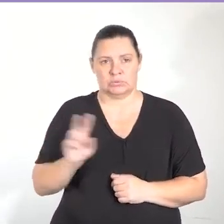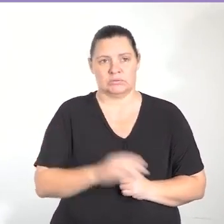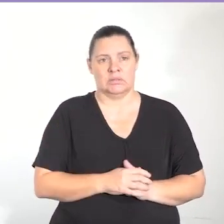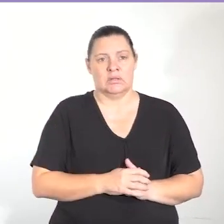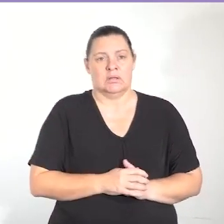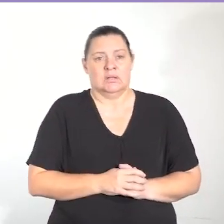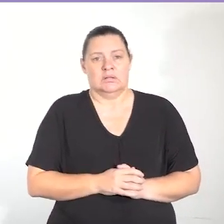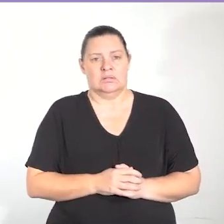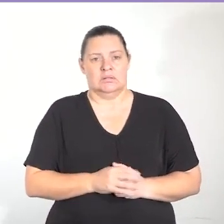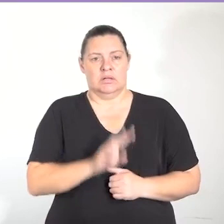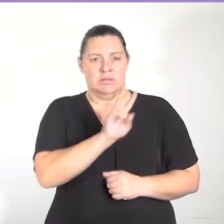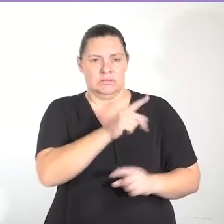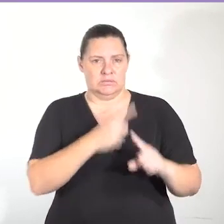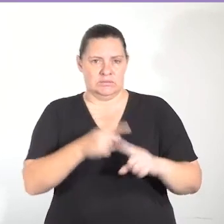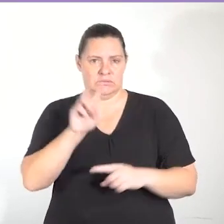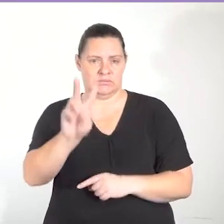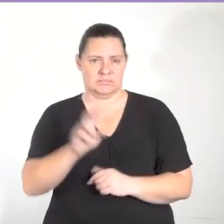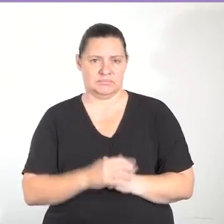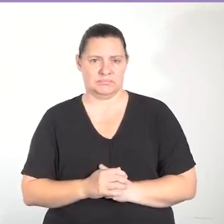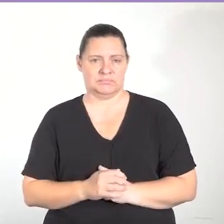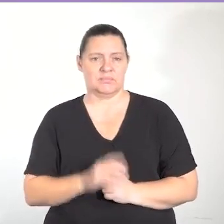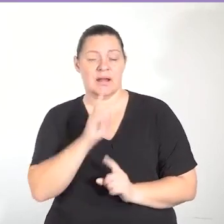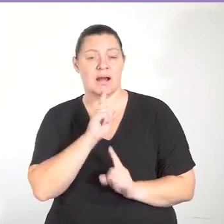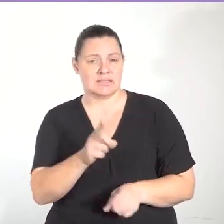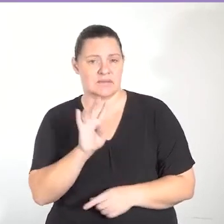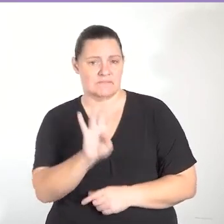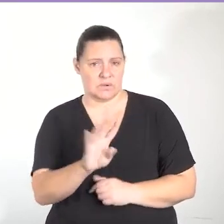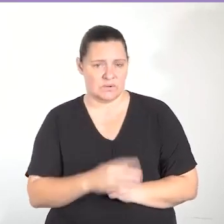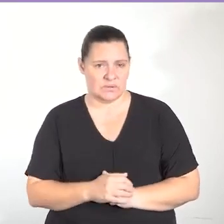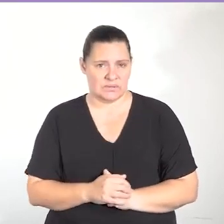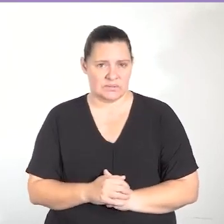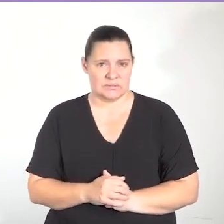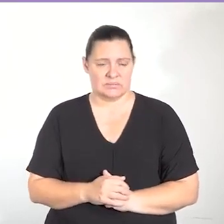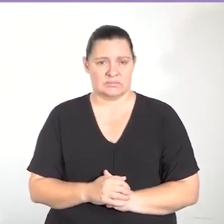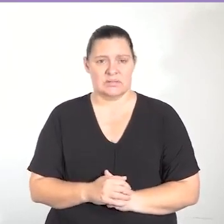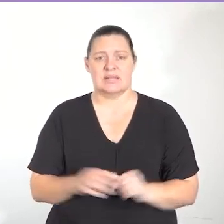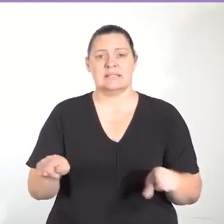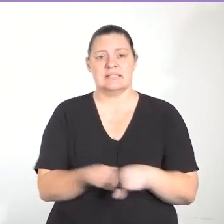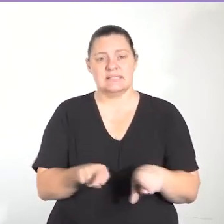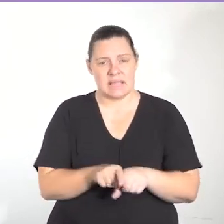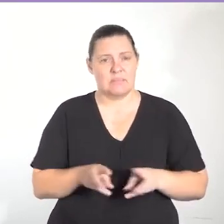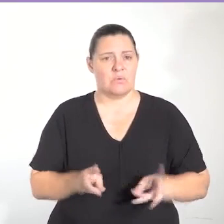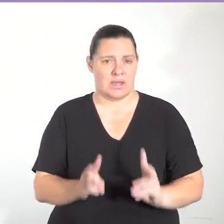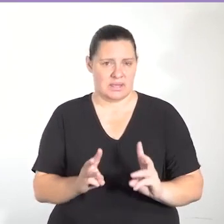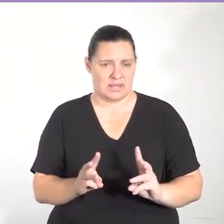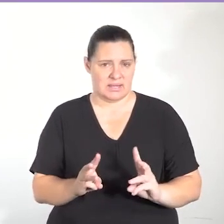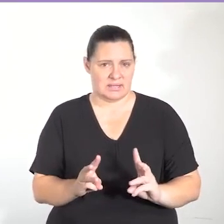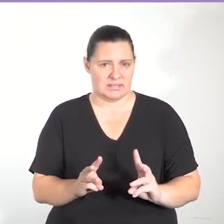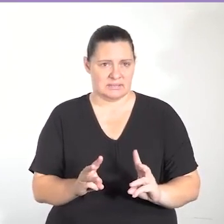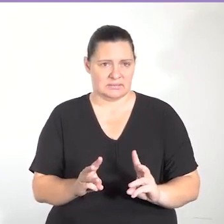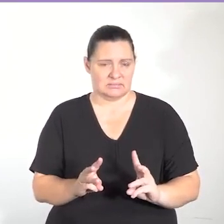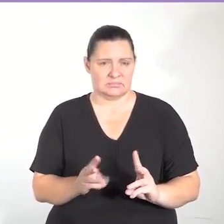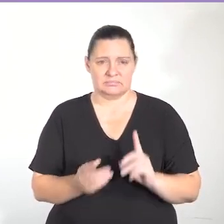the 2 that appear, which is 2 times 2, and our answer is 4. Can you see that it's the same way that we